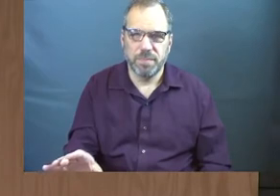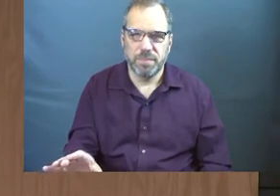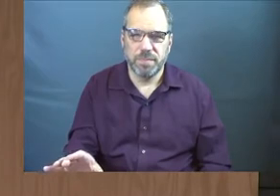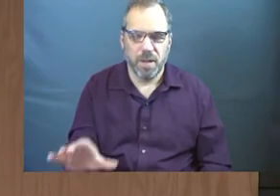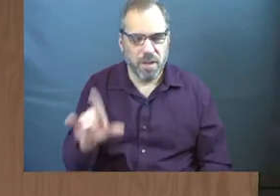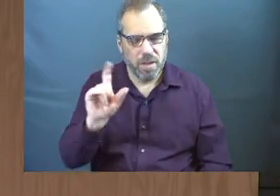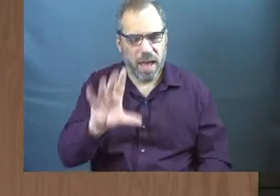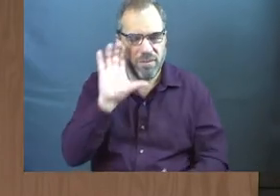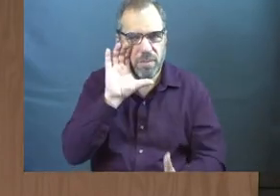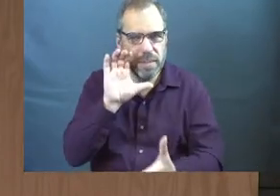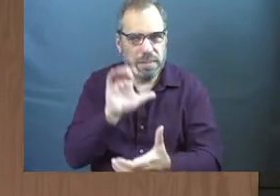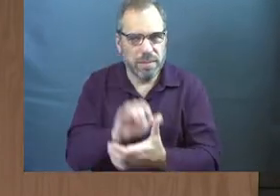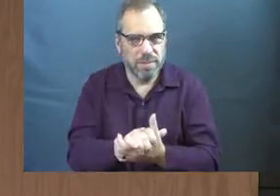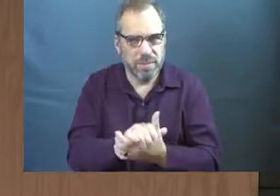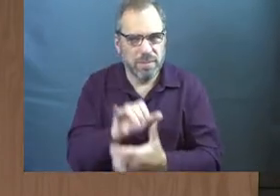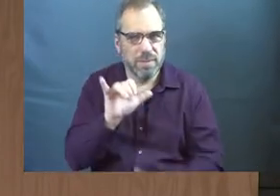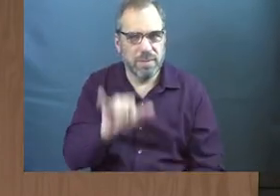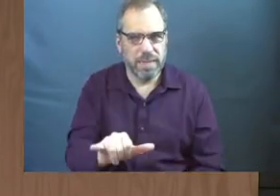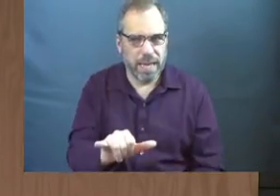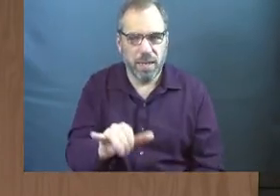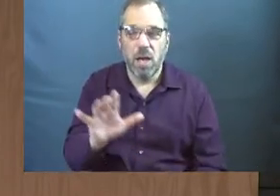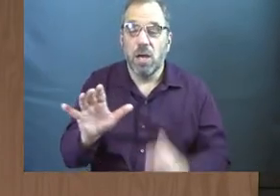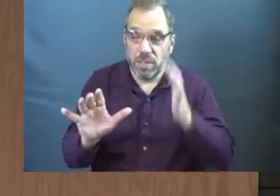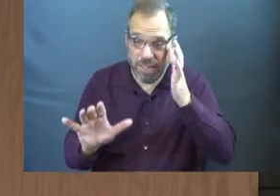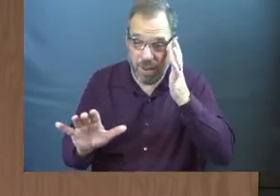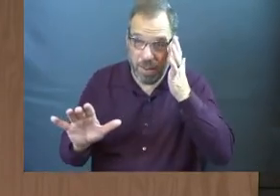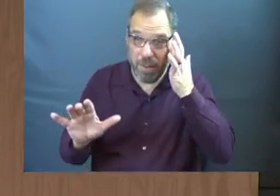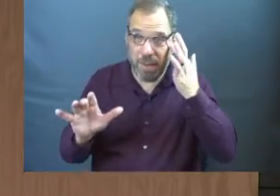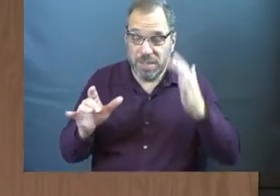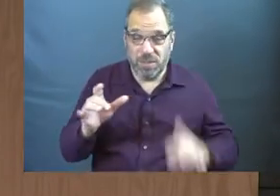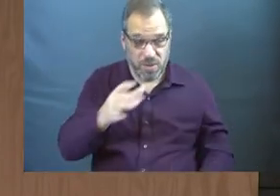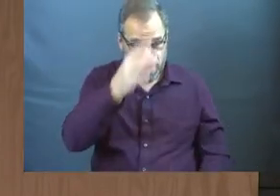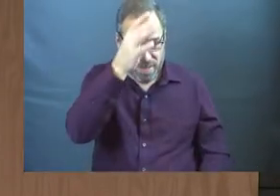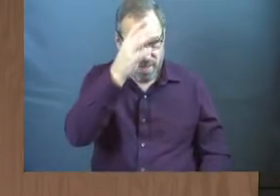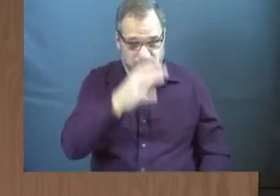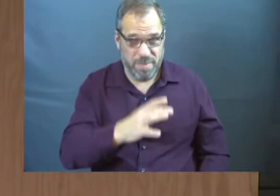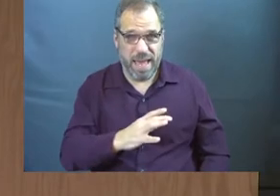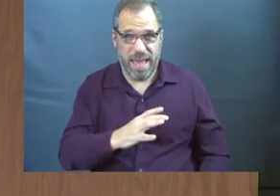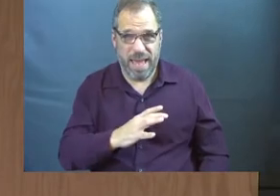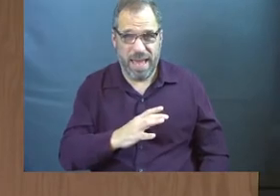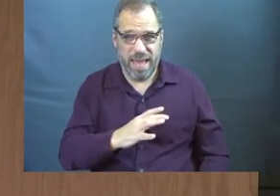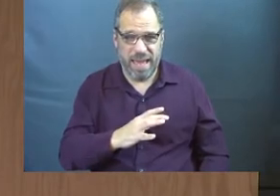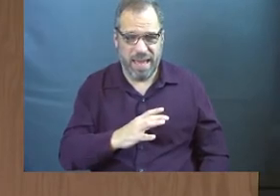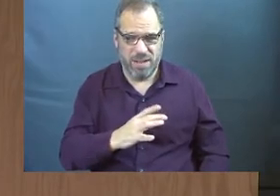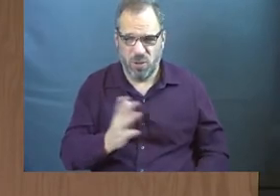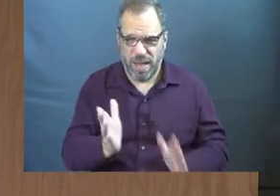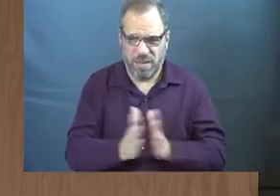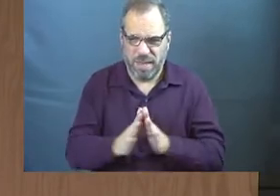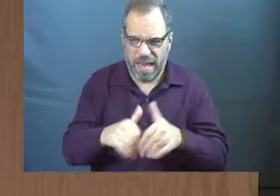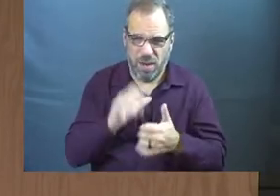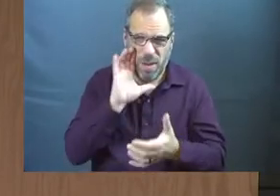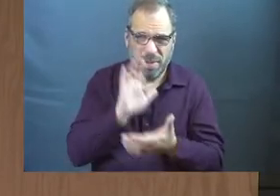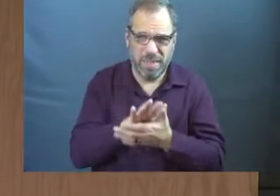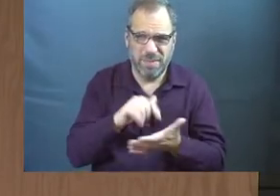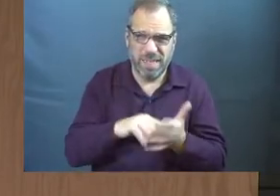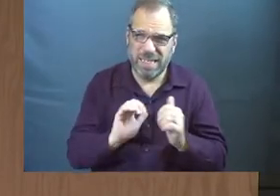We have to believe that. So back to the guy who asked me, how do I believe all this?